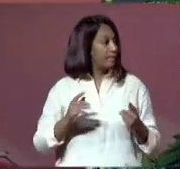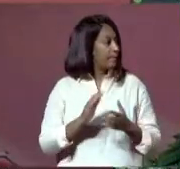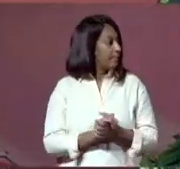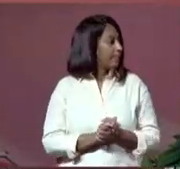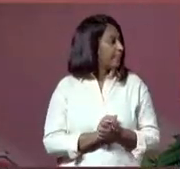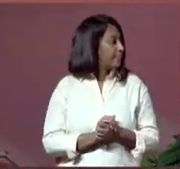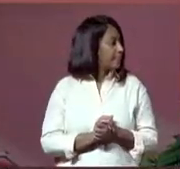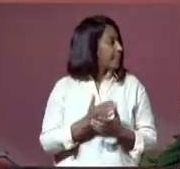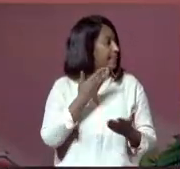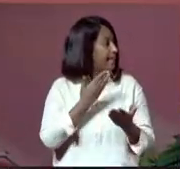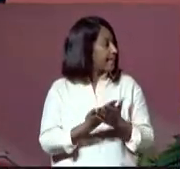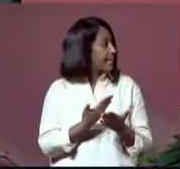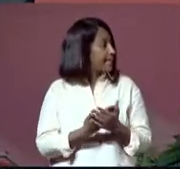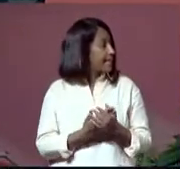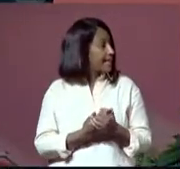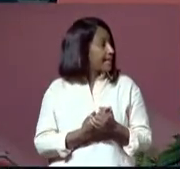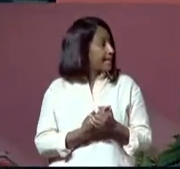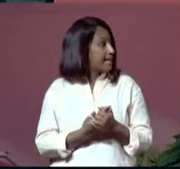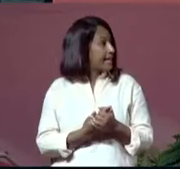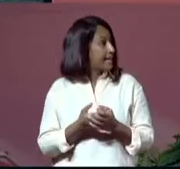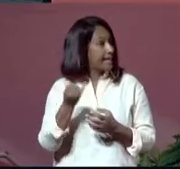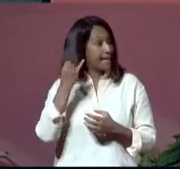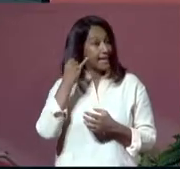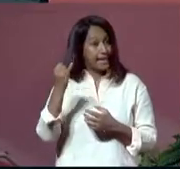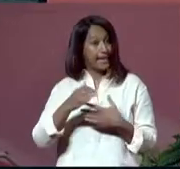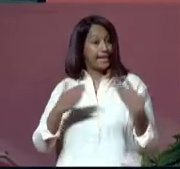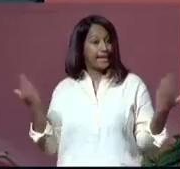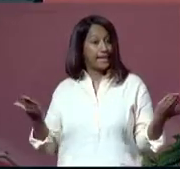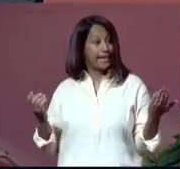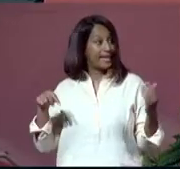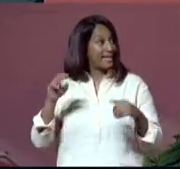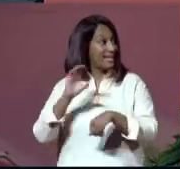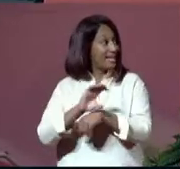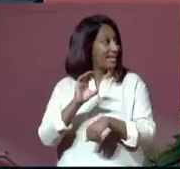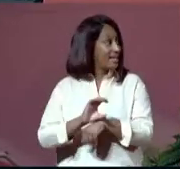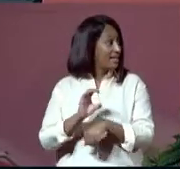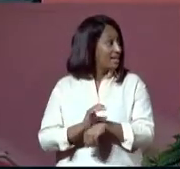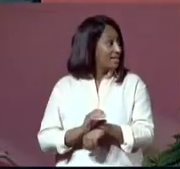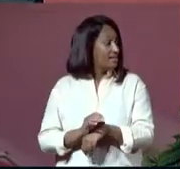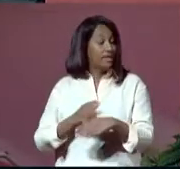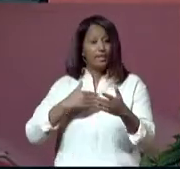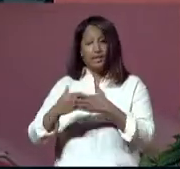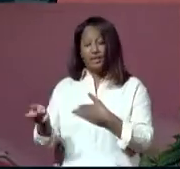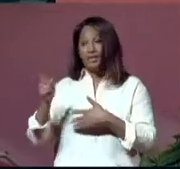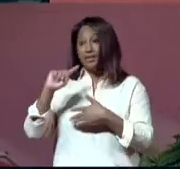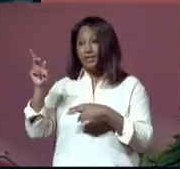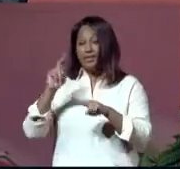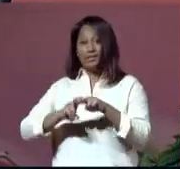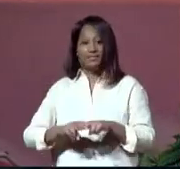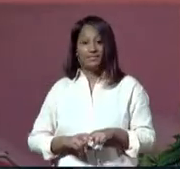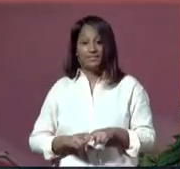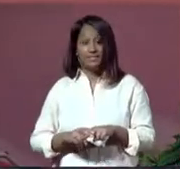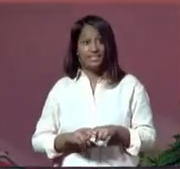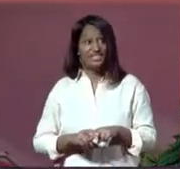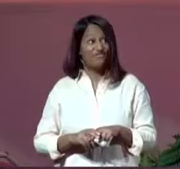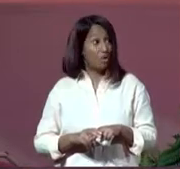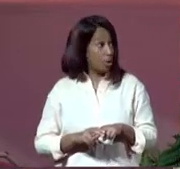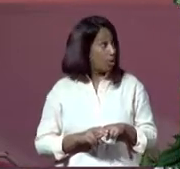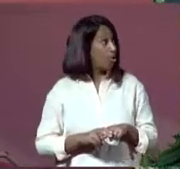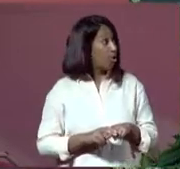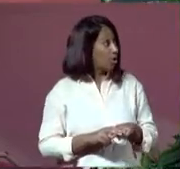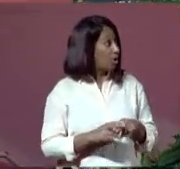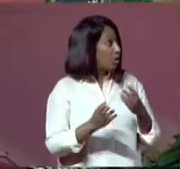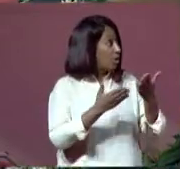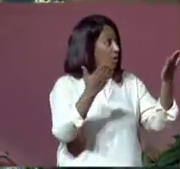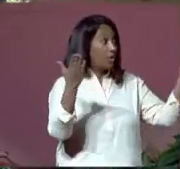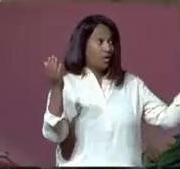of Freddie Haynes. You in this sanctuary, main floor or balcony. I don't know who you are. Don't